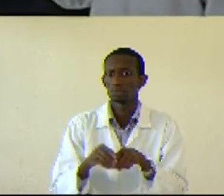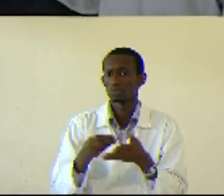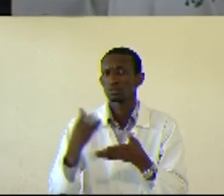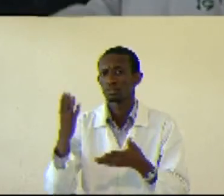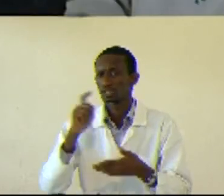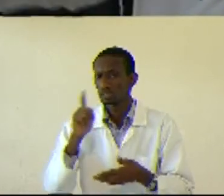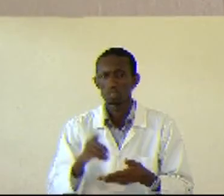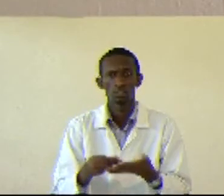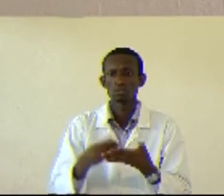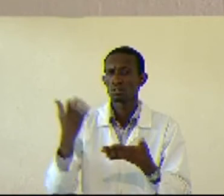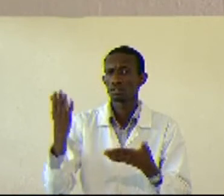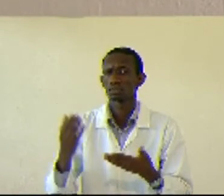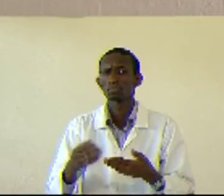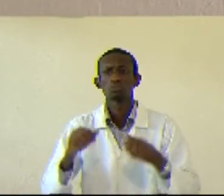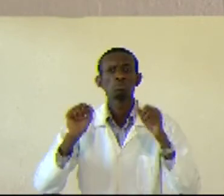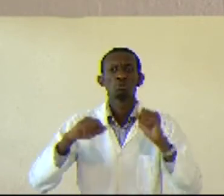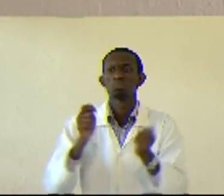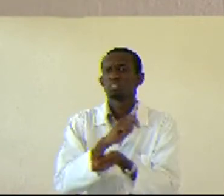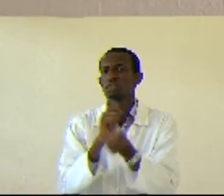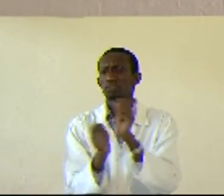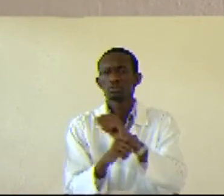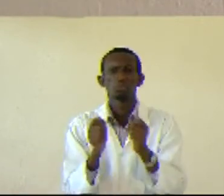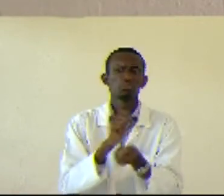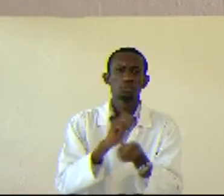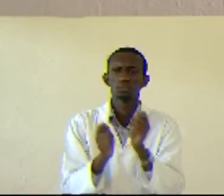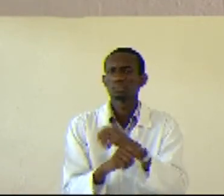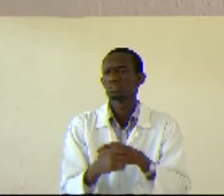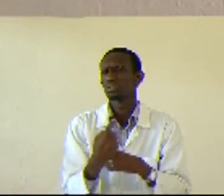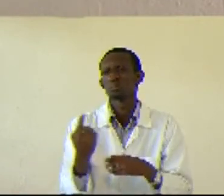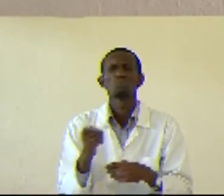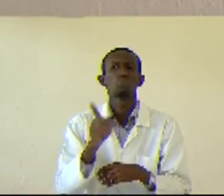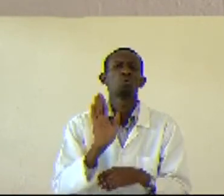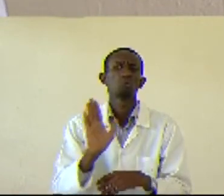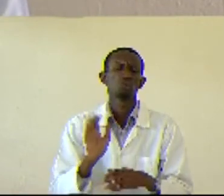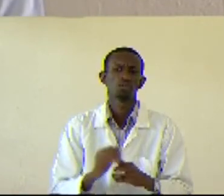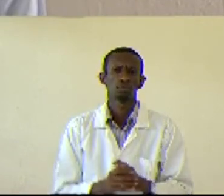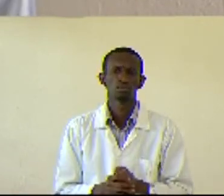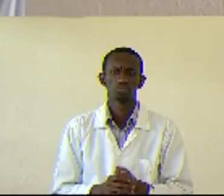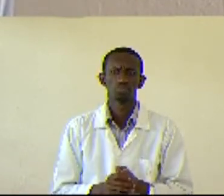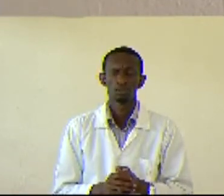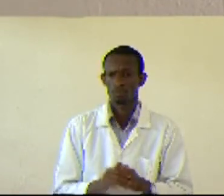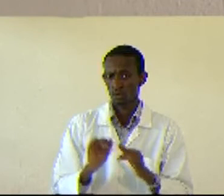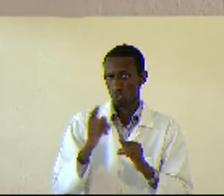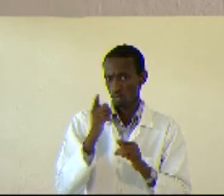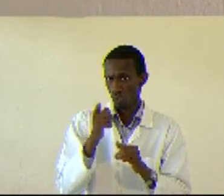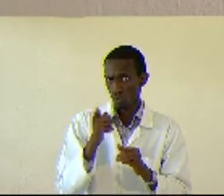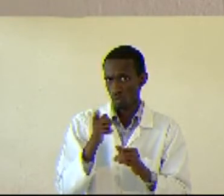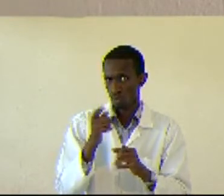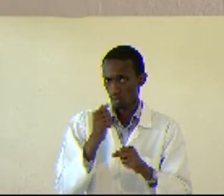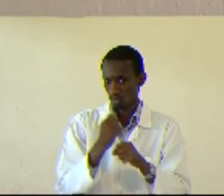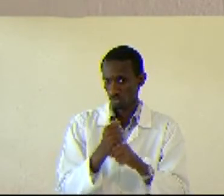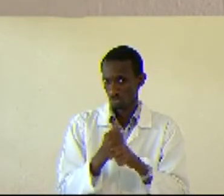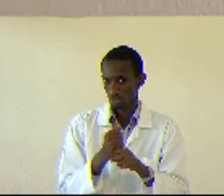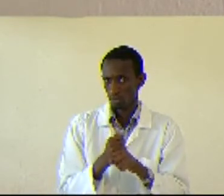here is x. You can even interchange, even putting t, whatever you want, isn't it? So when you work, you may